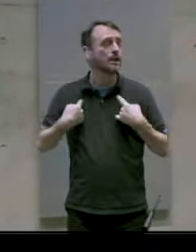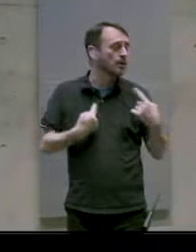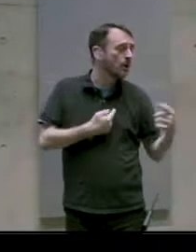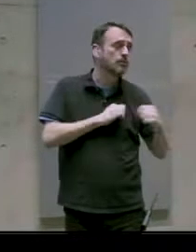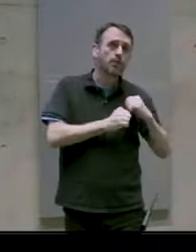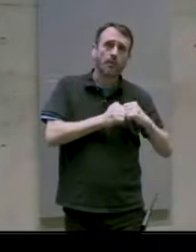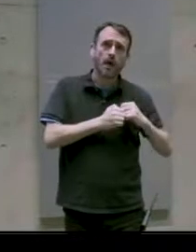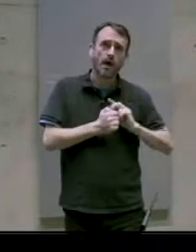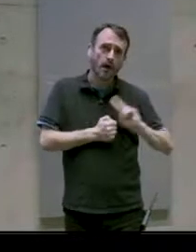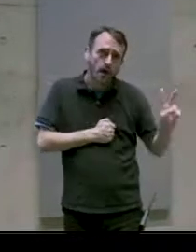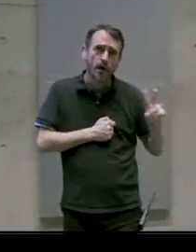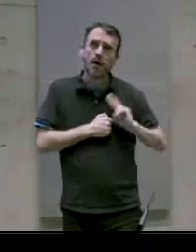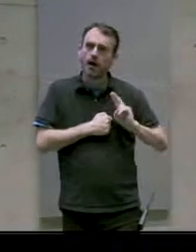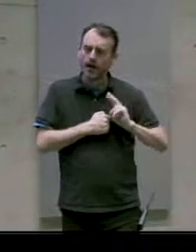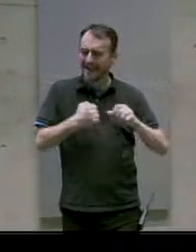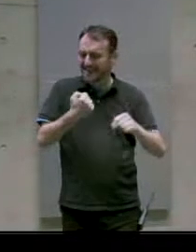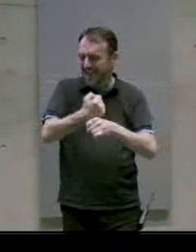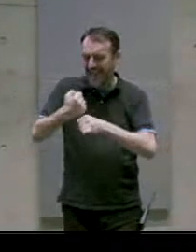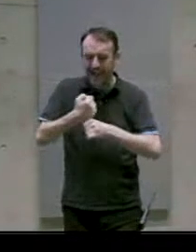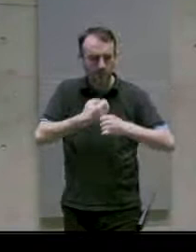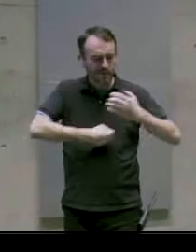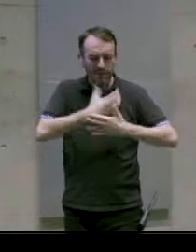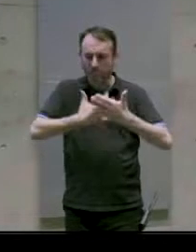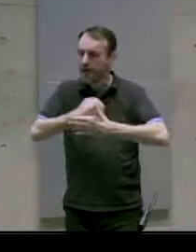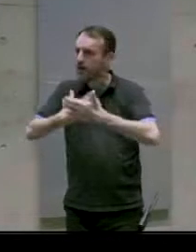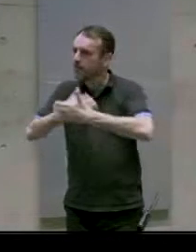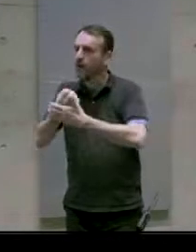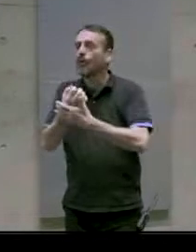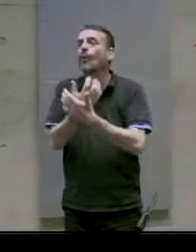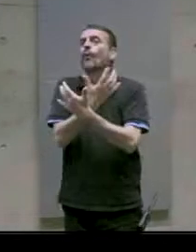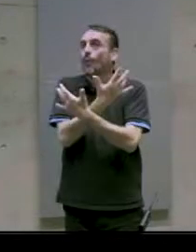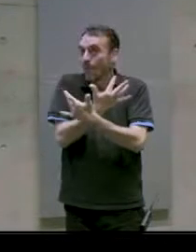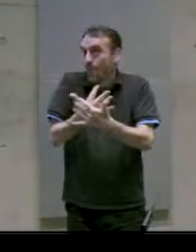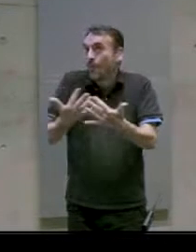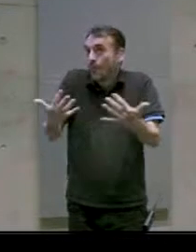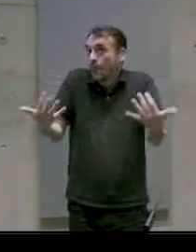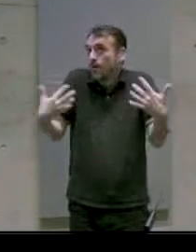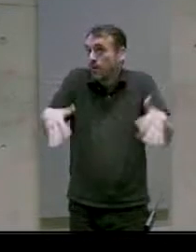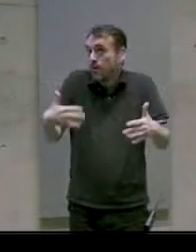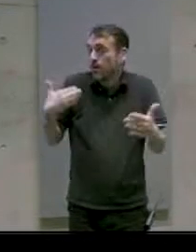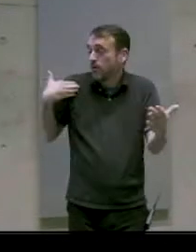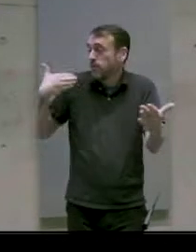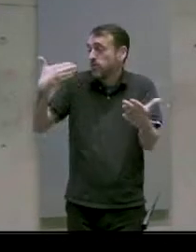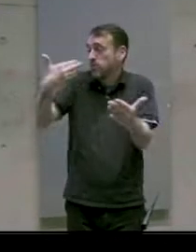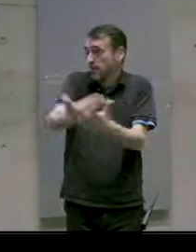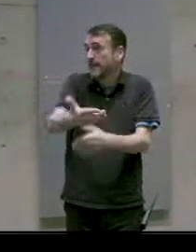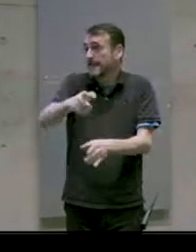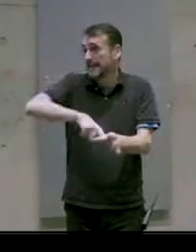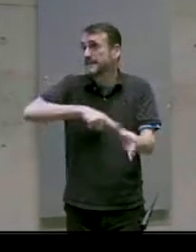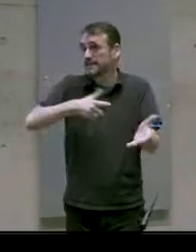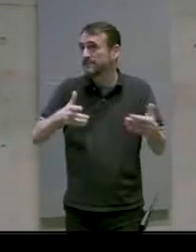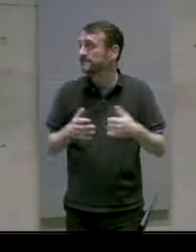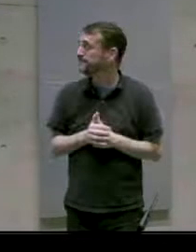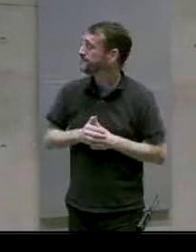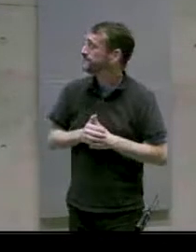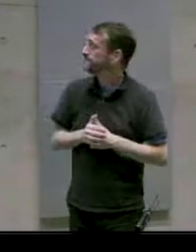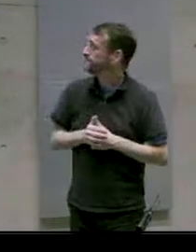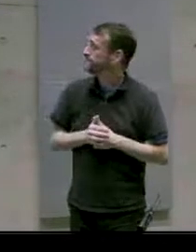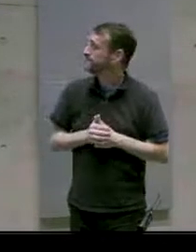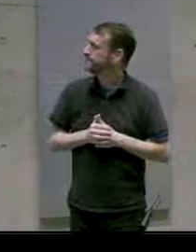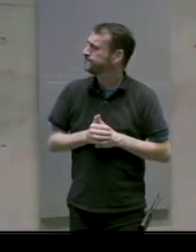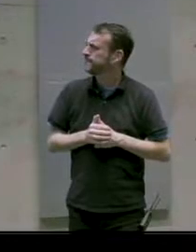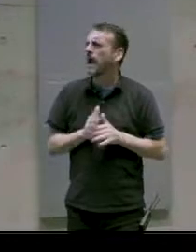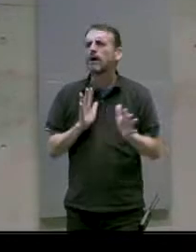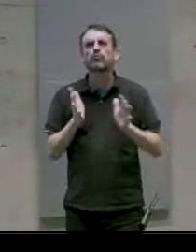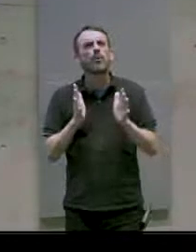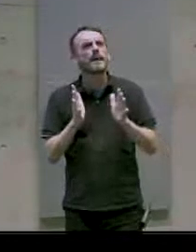brother developing lots of games. We have developed an awful lot of games over the years. And probably